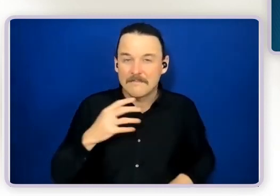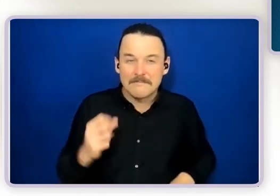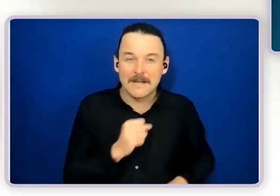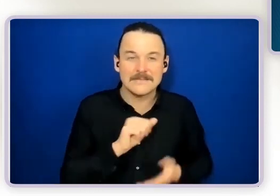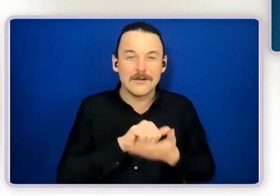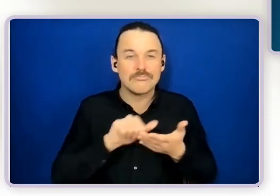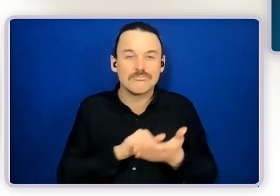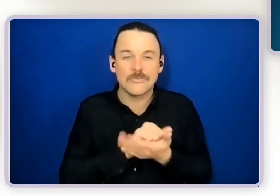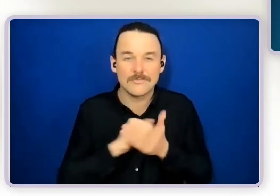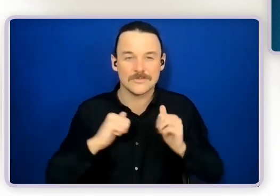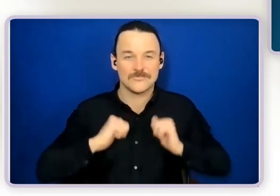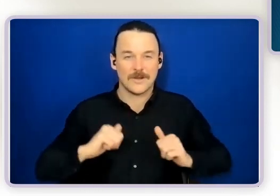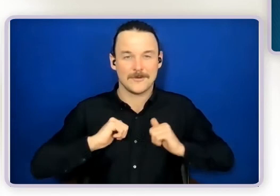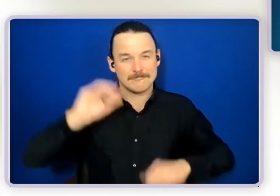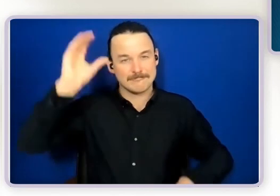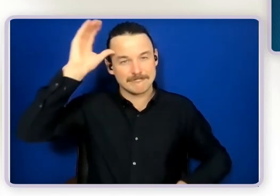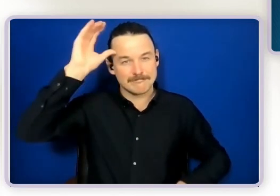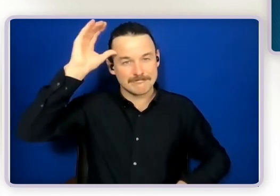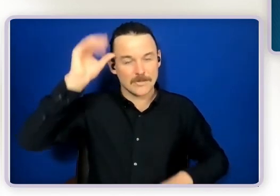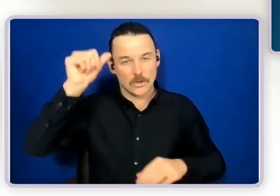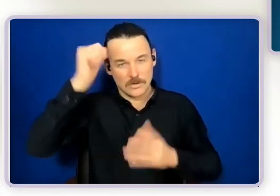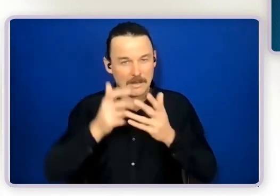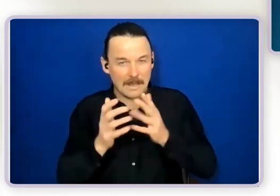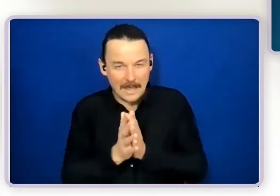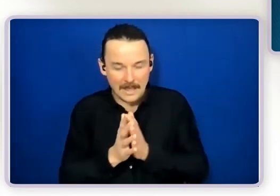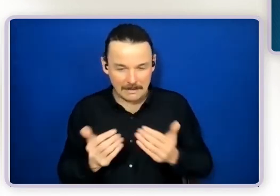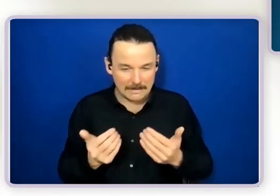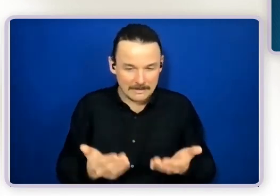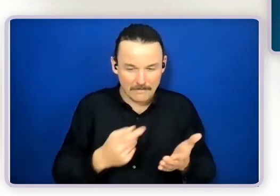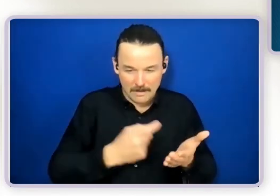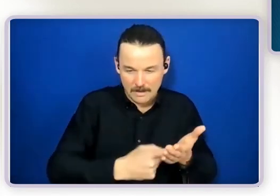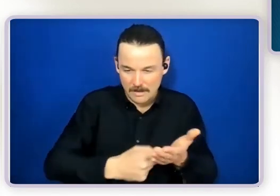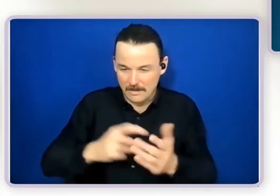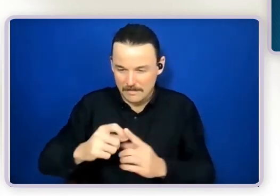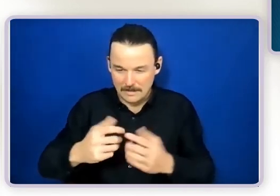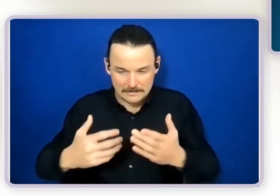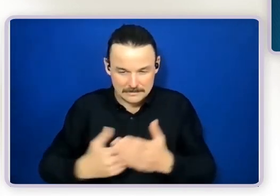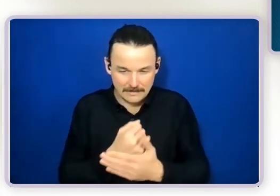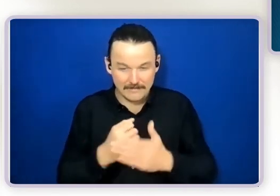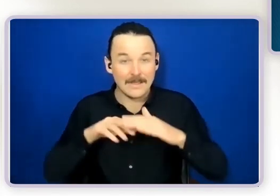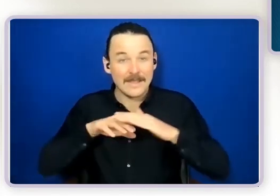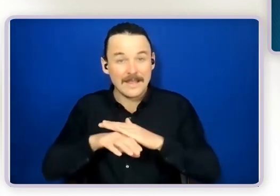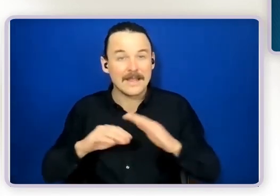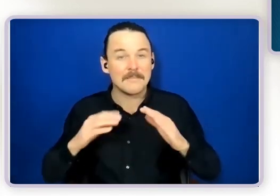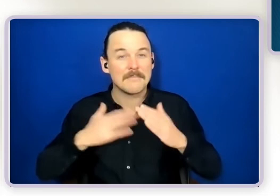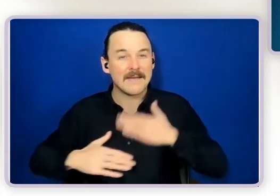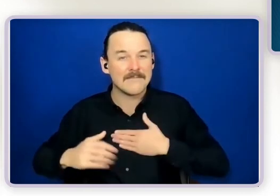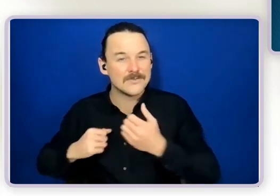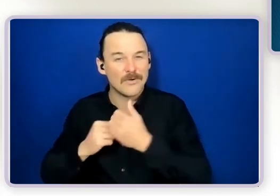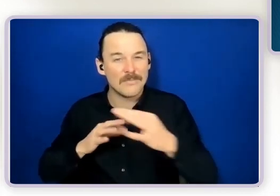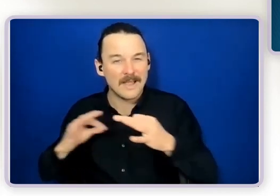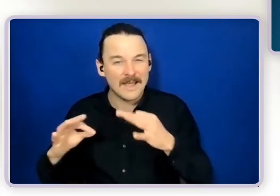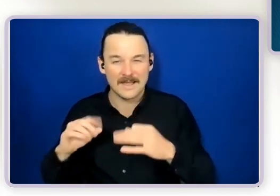restrictive practices safely in the behaviour support plan. But you have to be very careful who's training